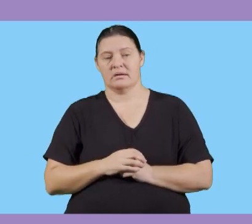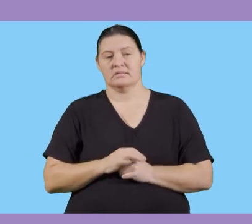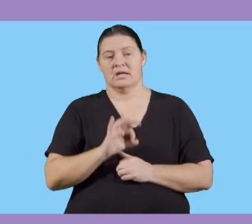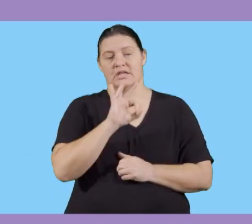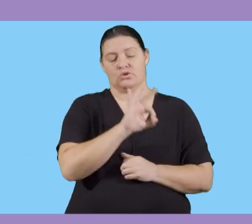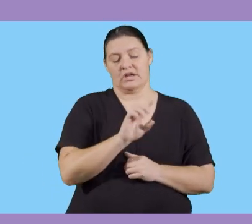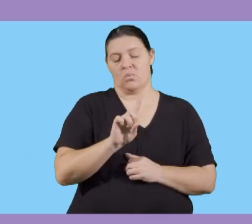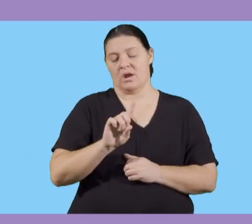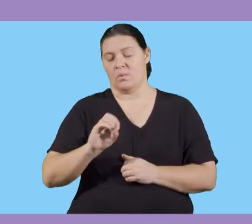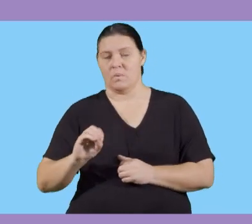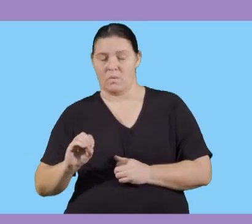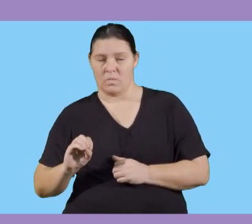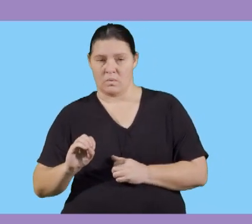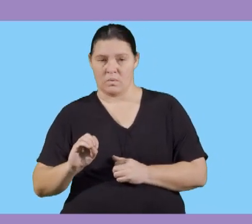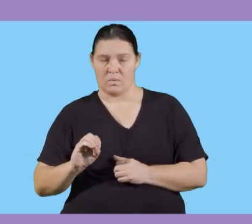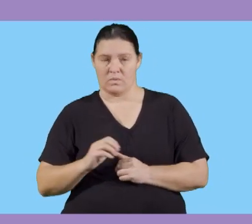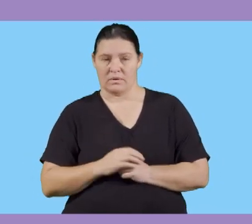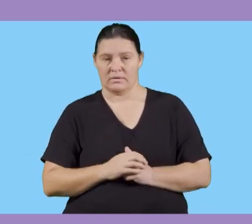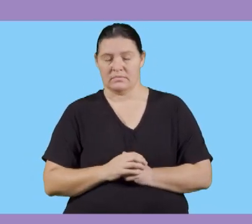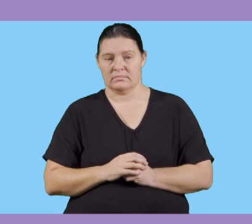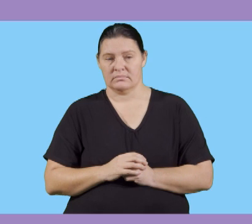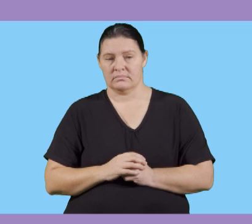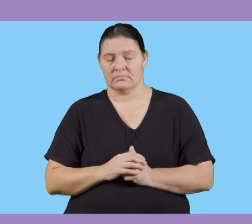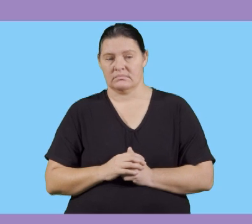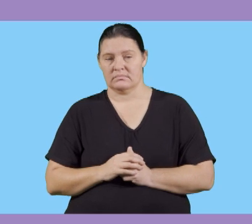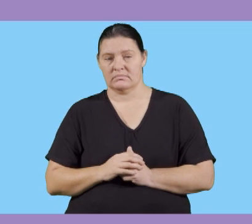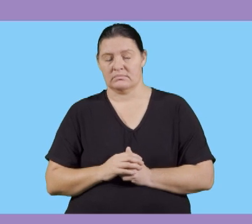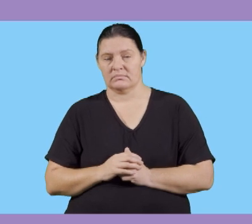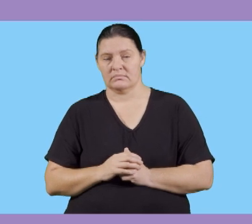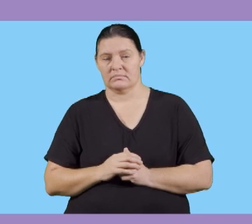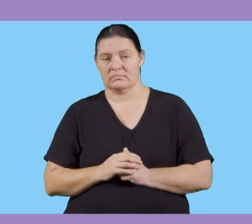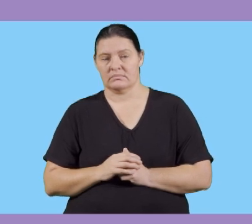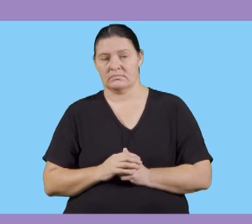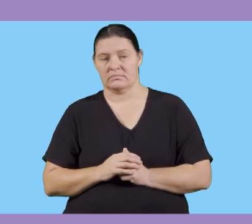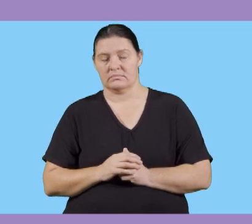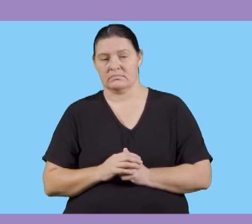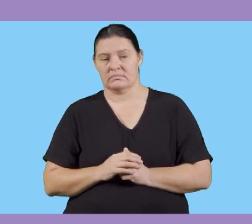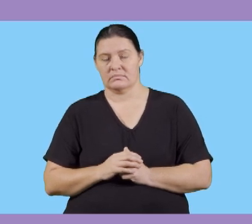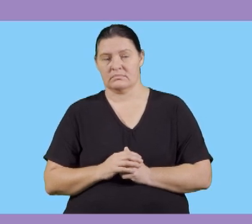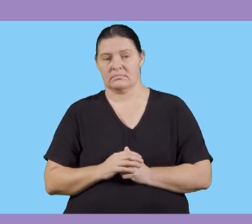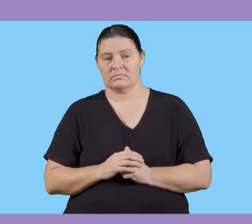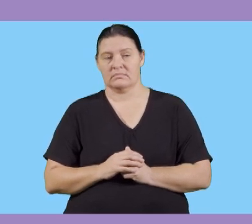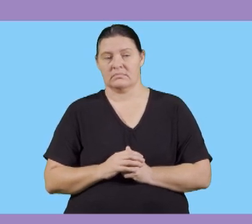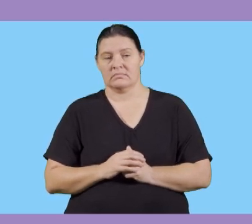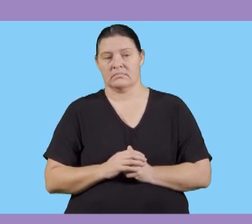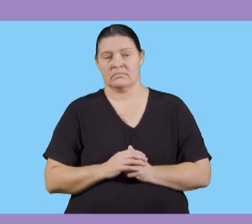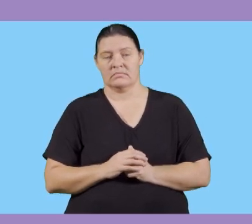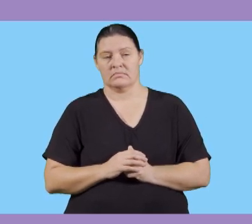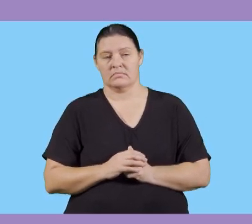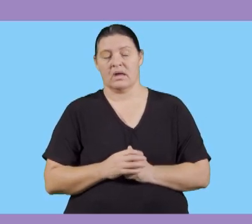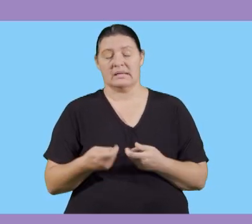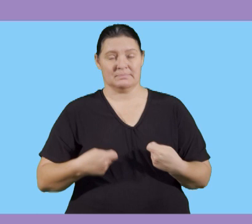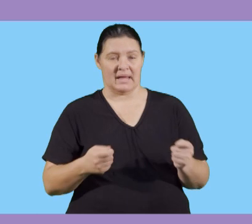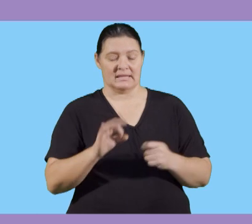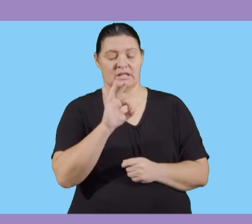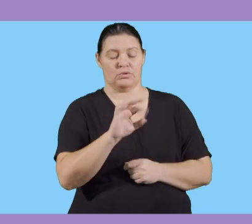place the 100 there, and then we are going to add 100, 100, and another 100. That gives us 300s. So Tanya